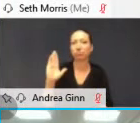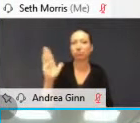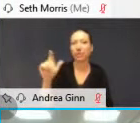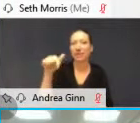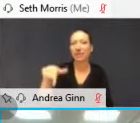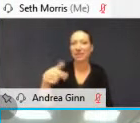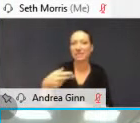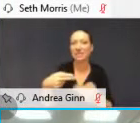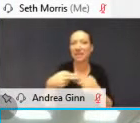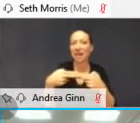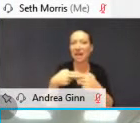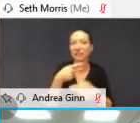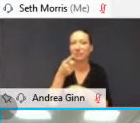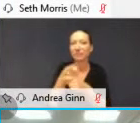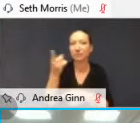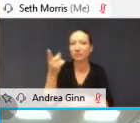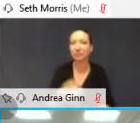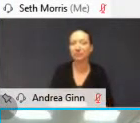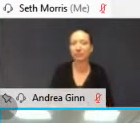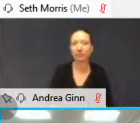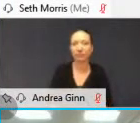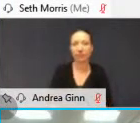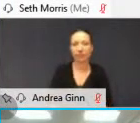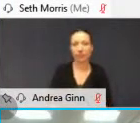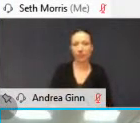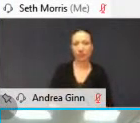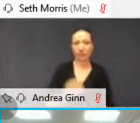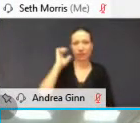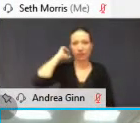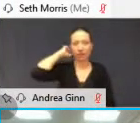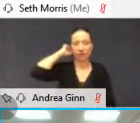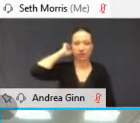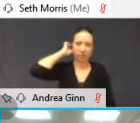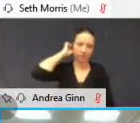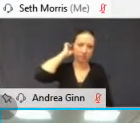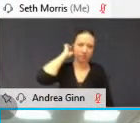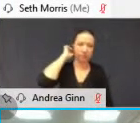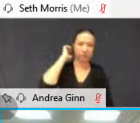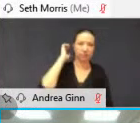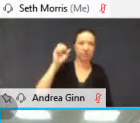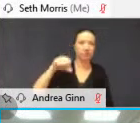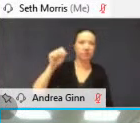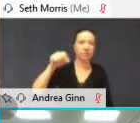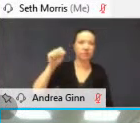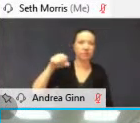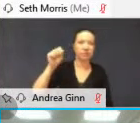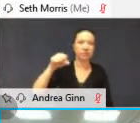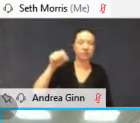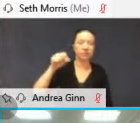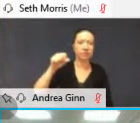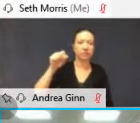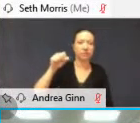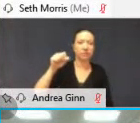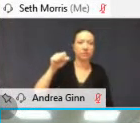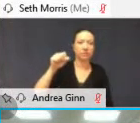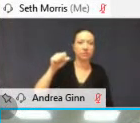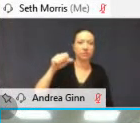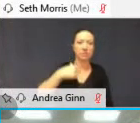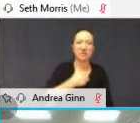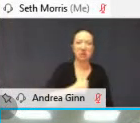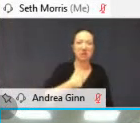on. Yeah, I made reference to this earlier.